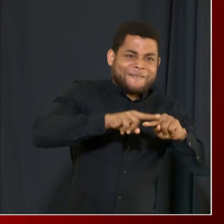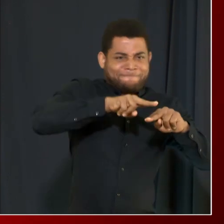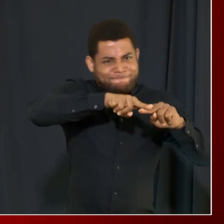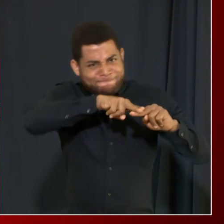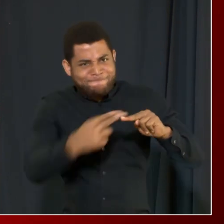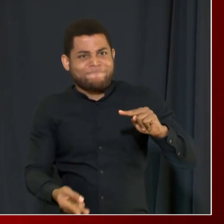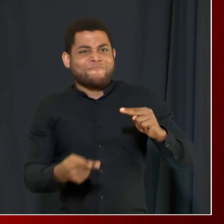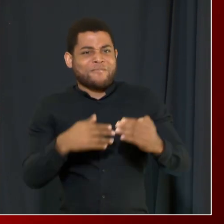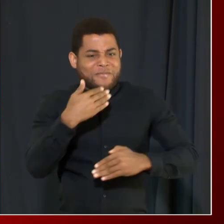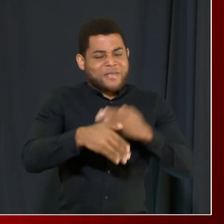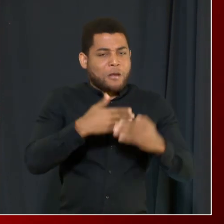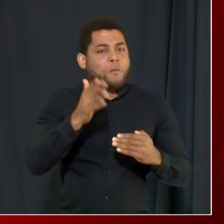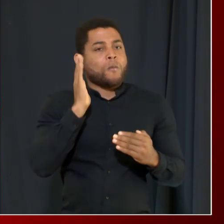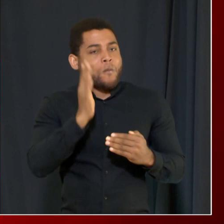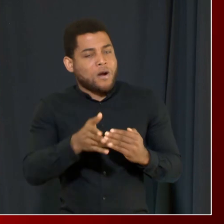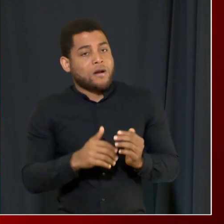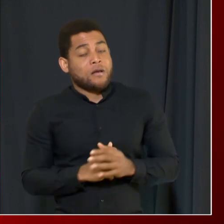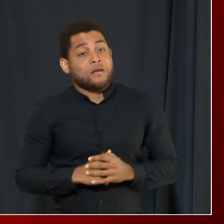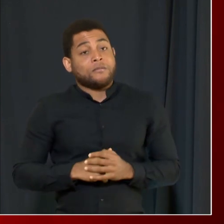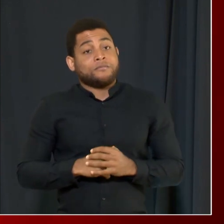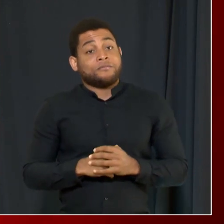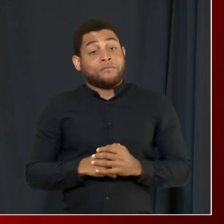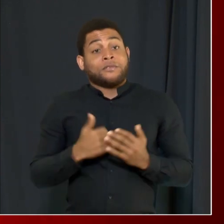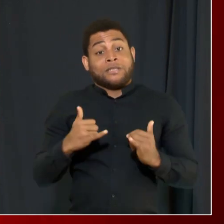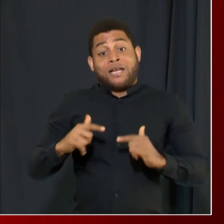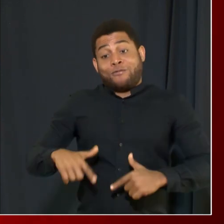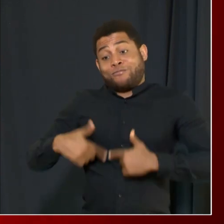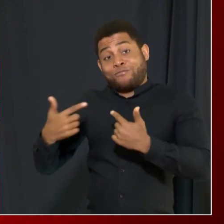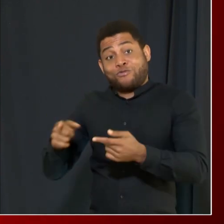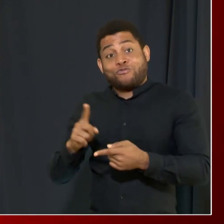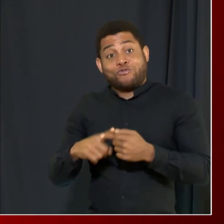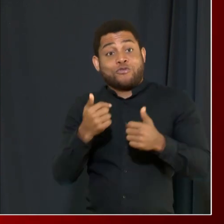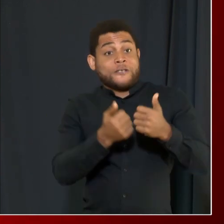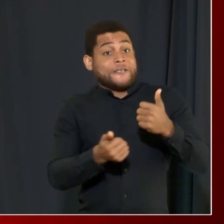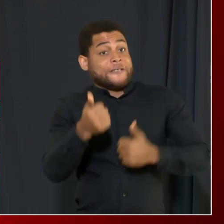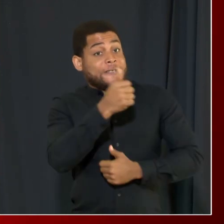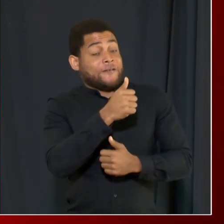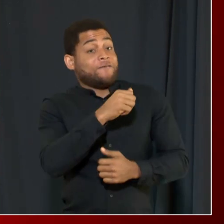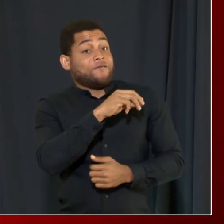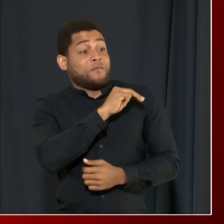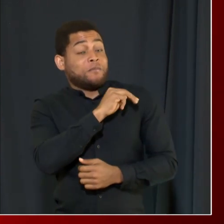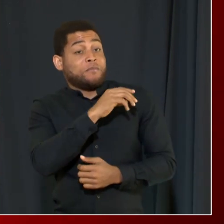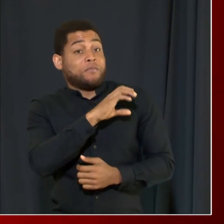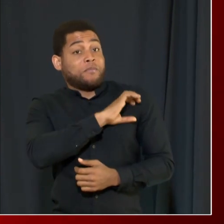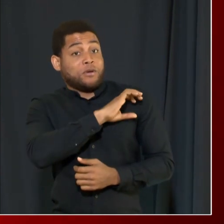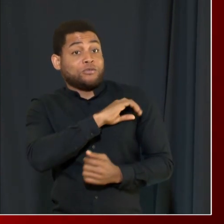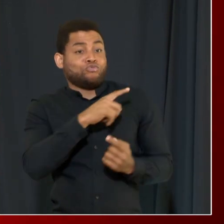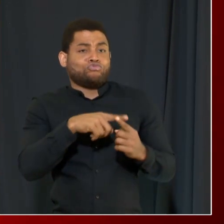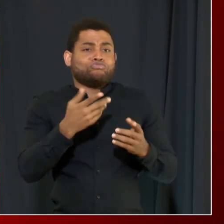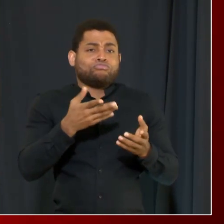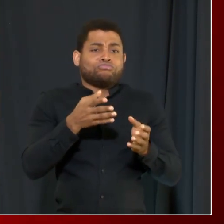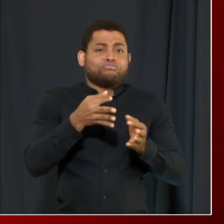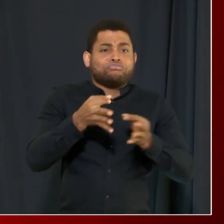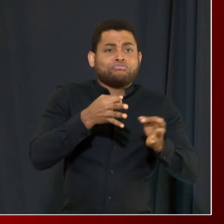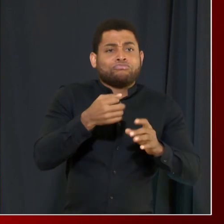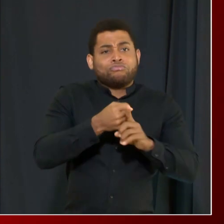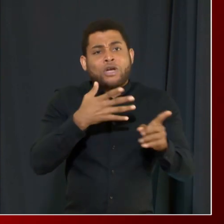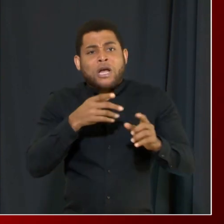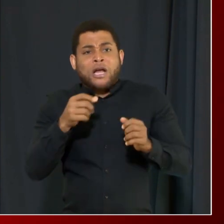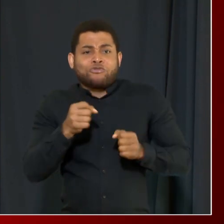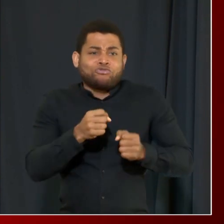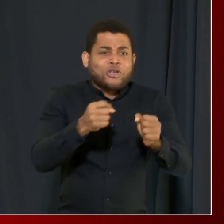going to turn to Chief Smith to talk about a number of the initiatives and strategies and how we're doing that are helping us to see these decreases and that we